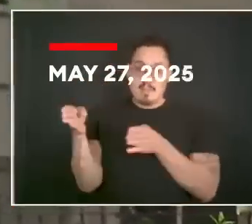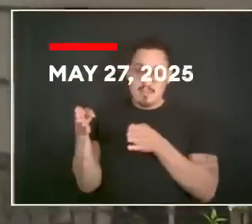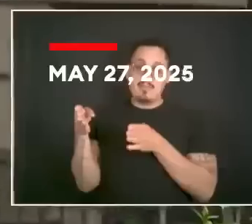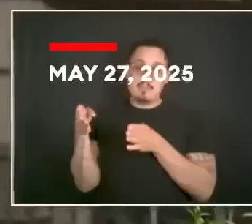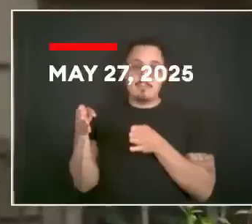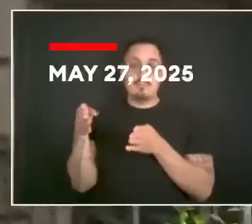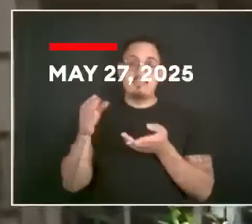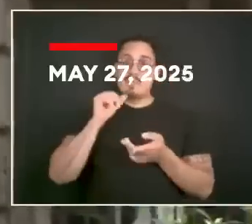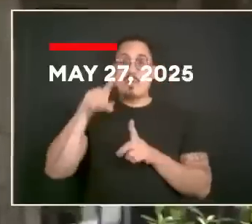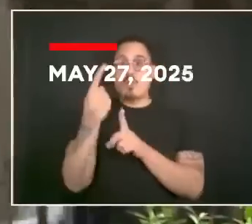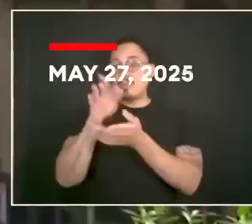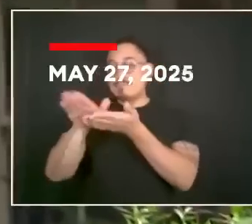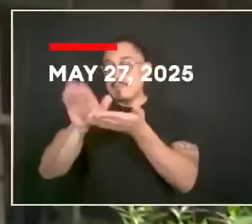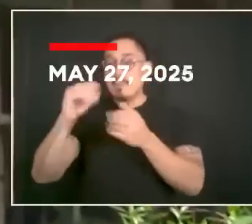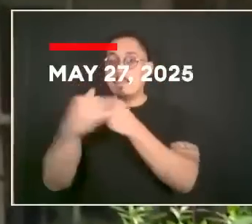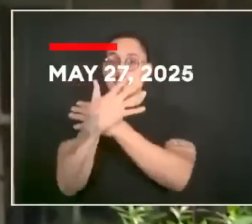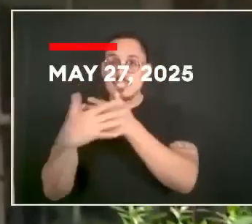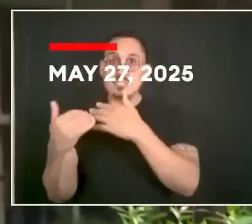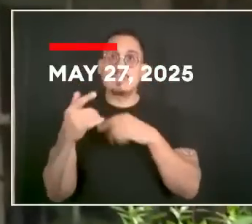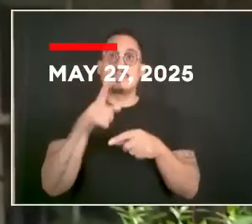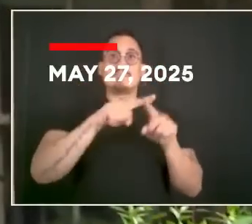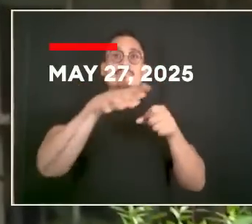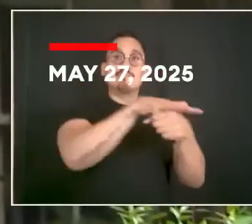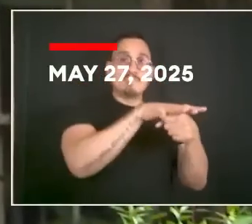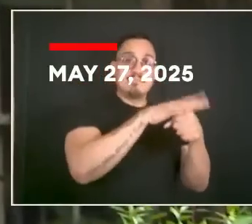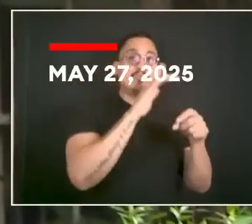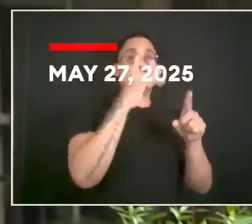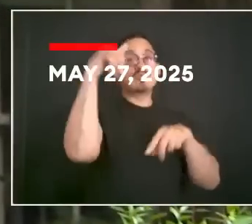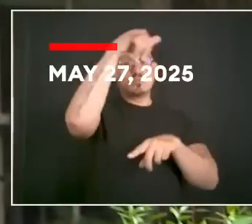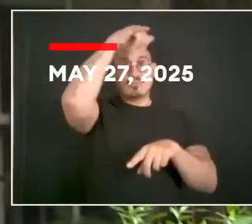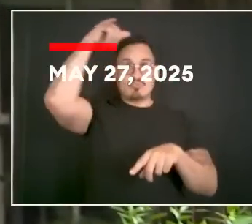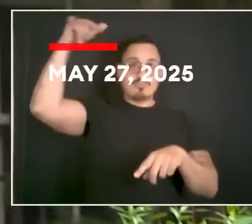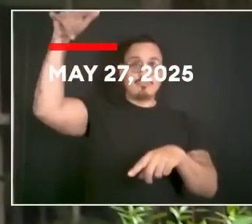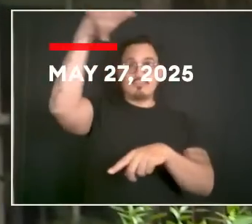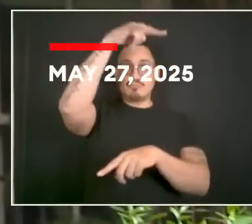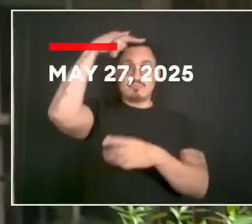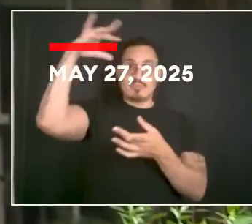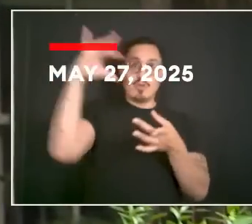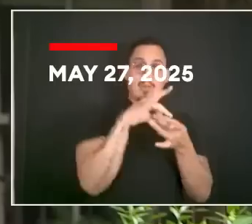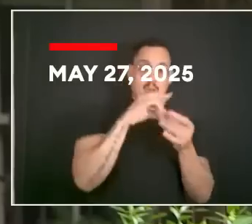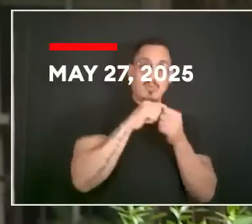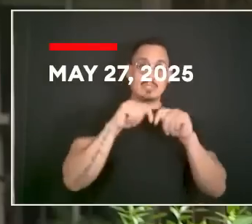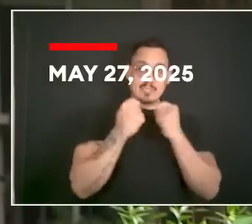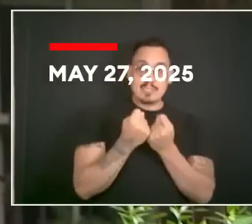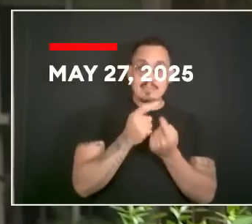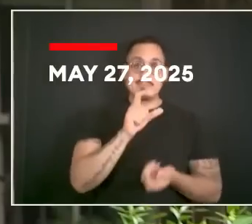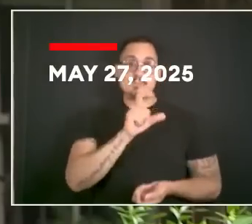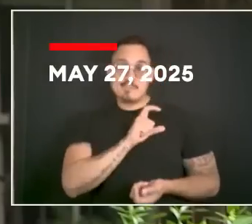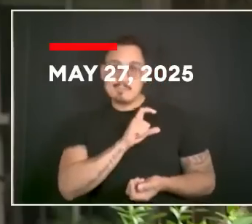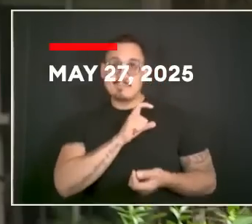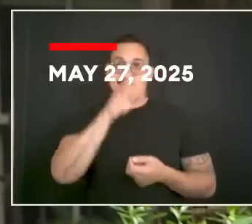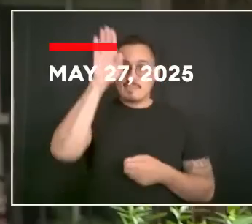on our beaches using our drones, using coordination, the entire team, parks, NYPD, FDNY, our